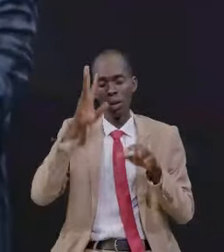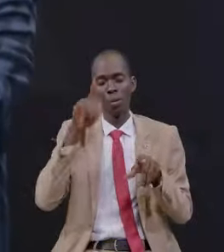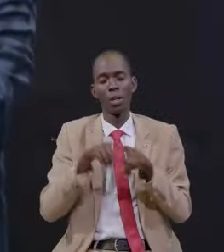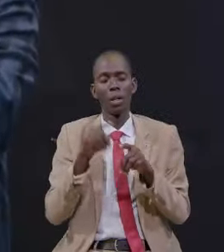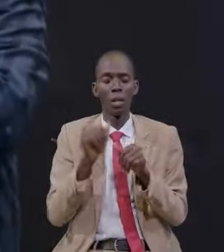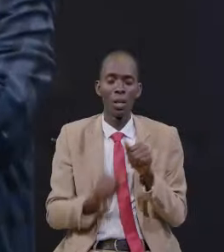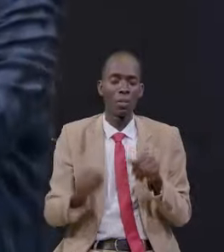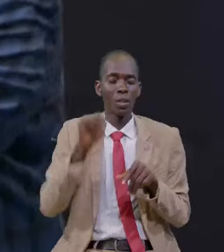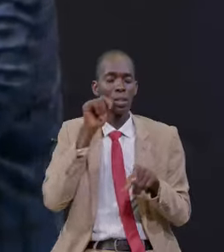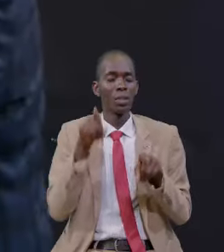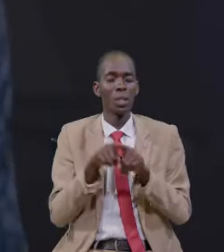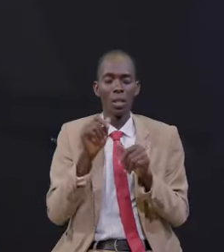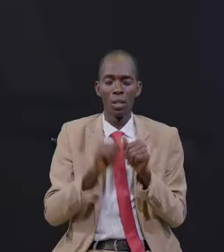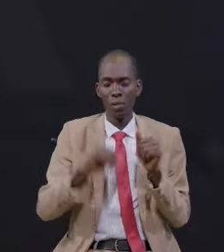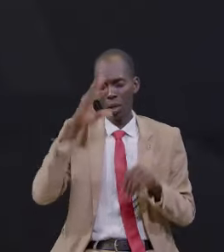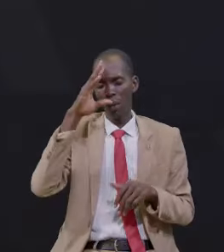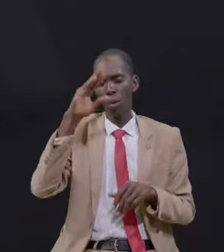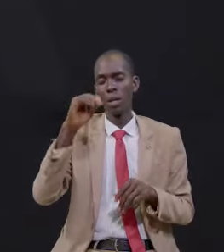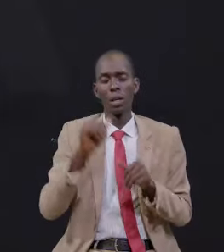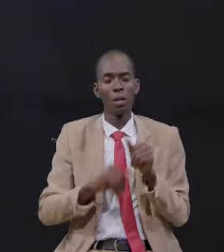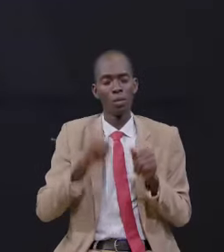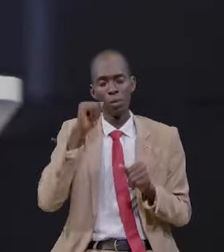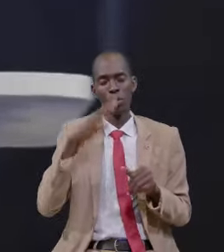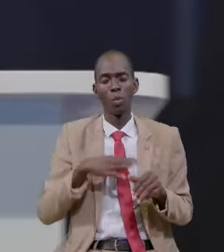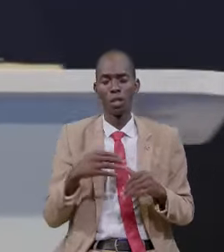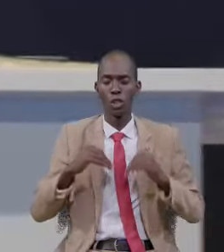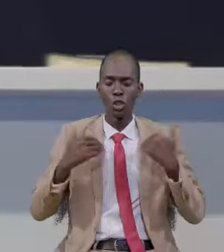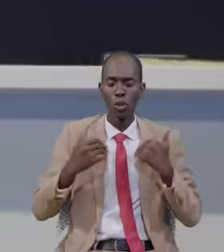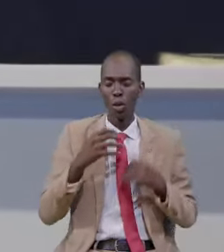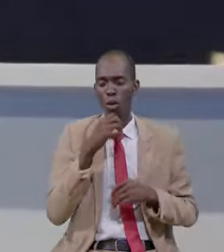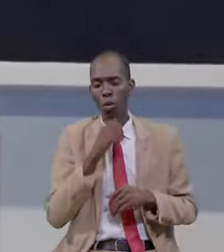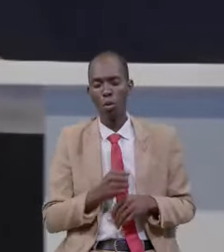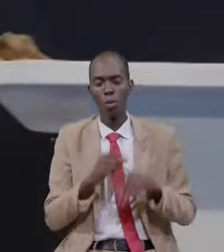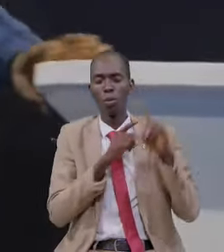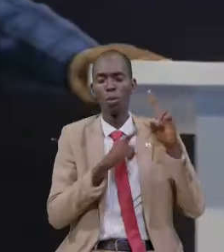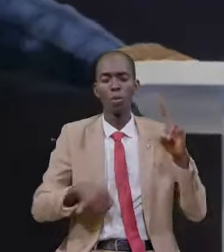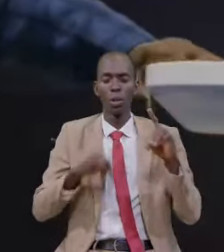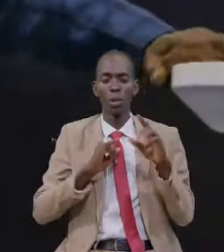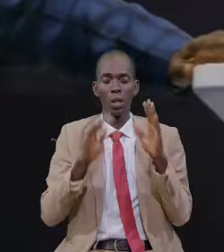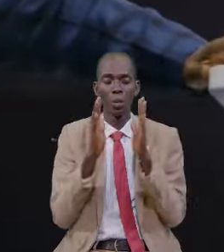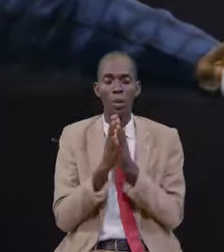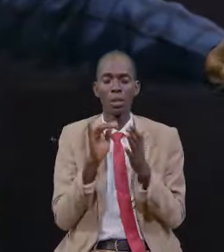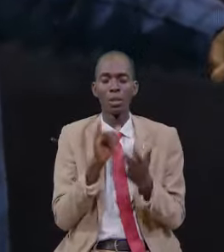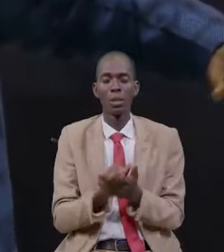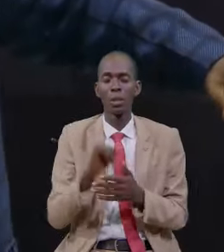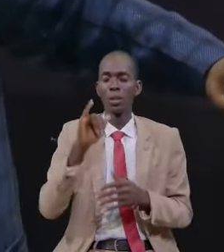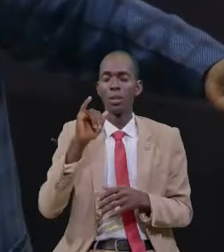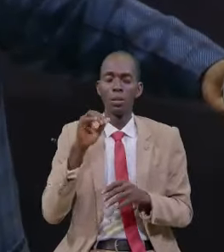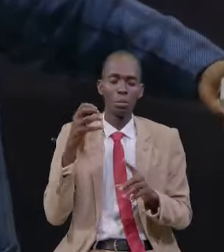sister, every man, every woman, young or old. I pray impartation of